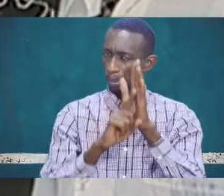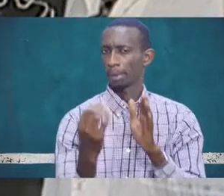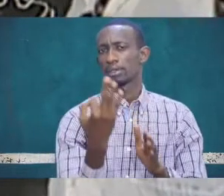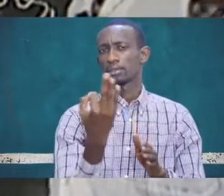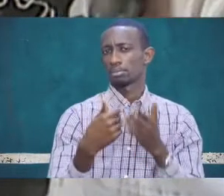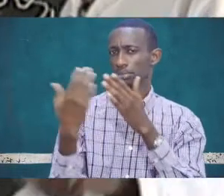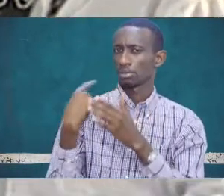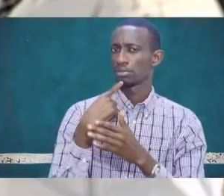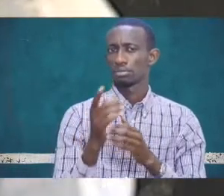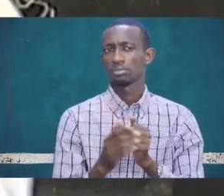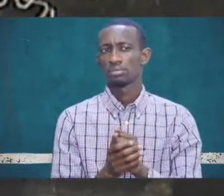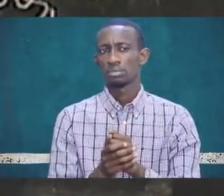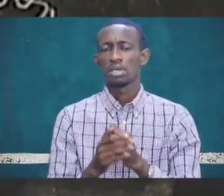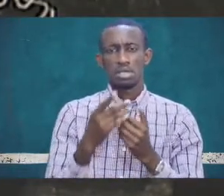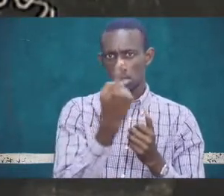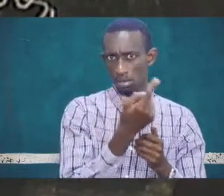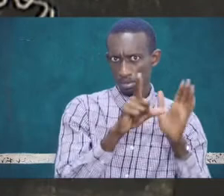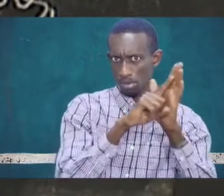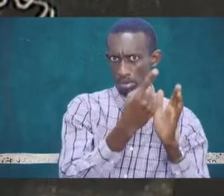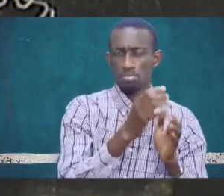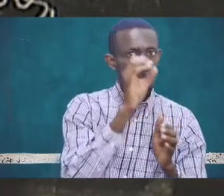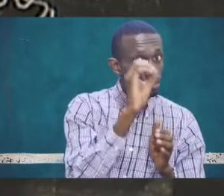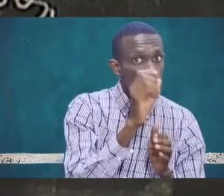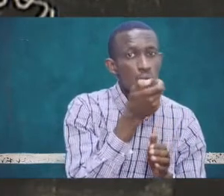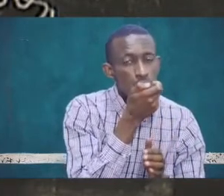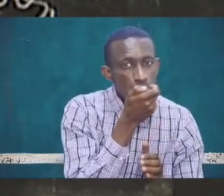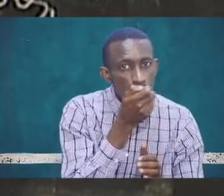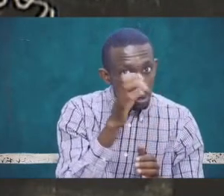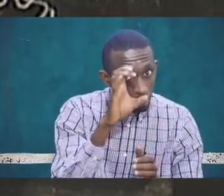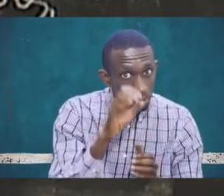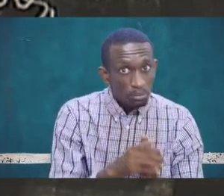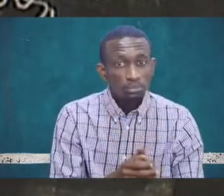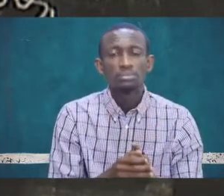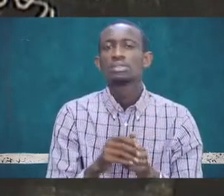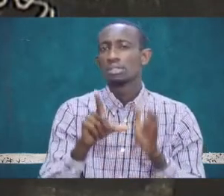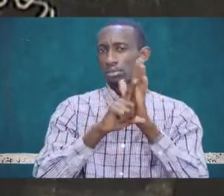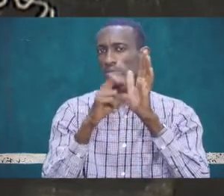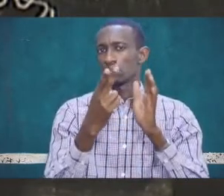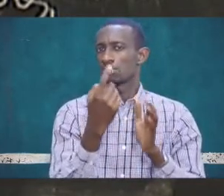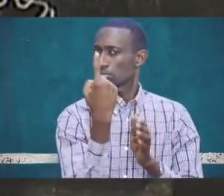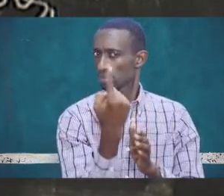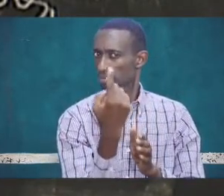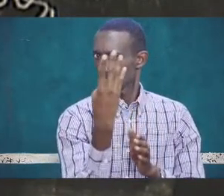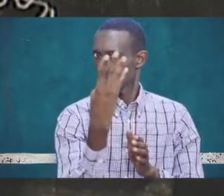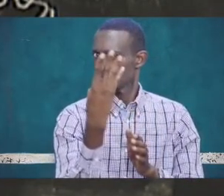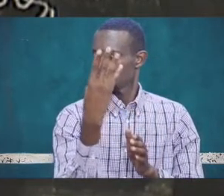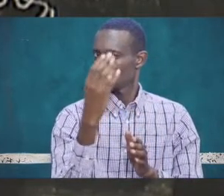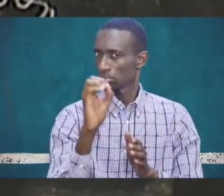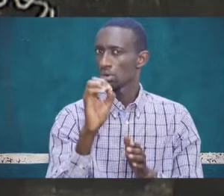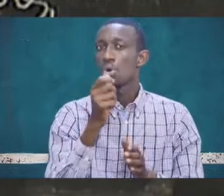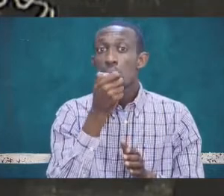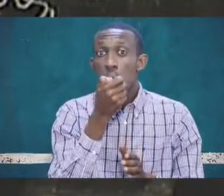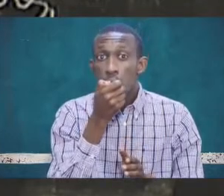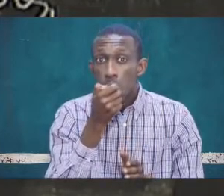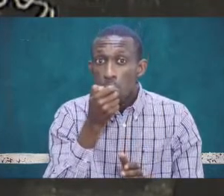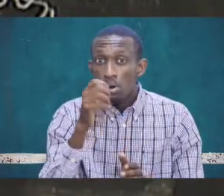stated at 0 degrees Celsius, at 140 degrees Celsius,